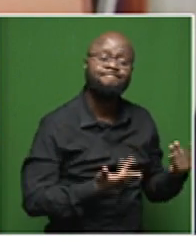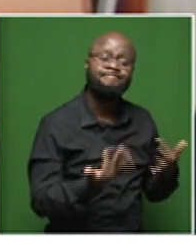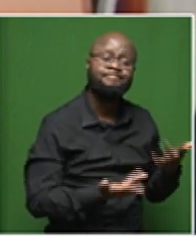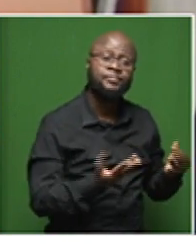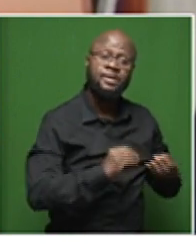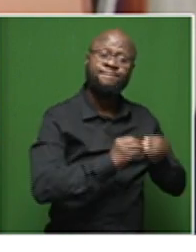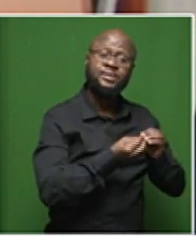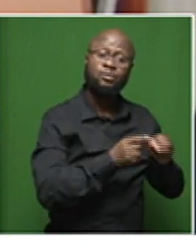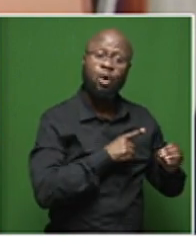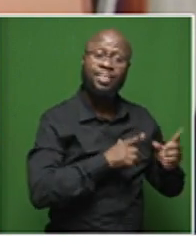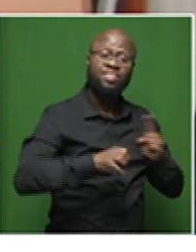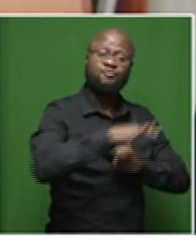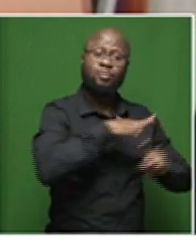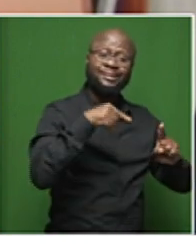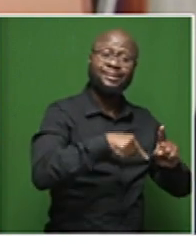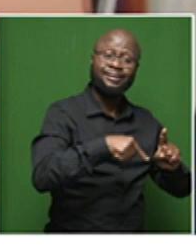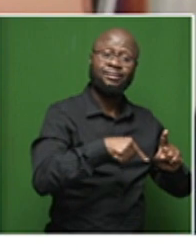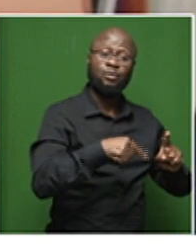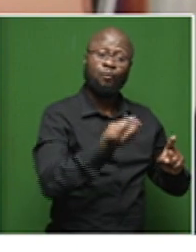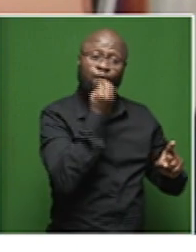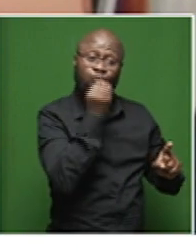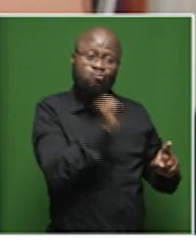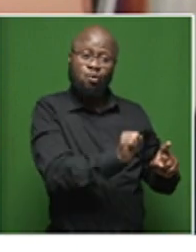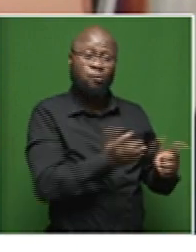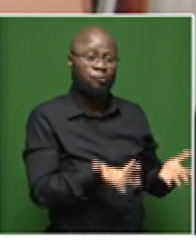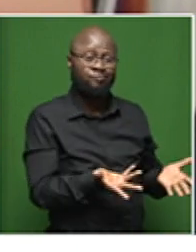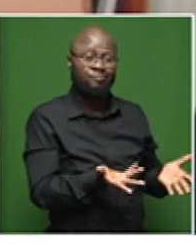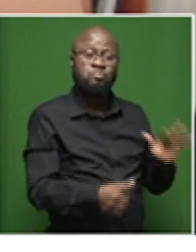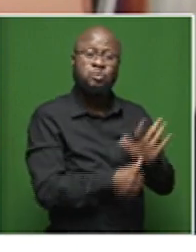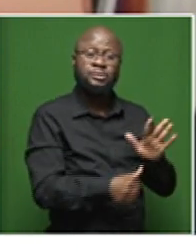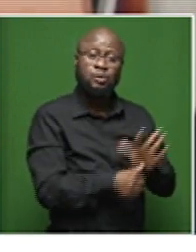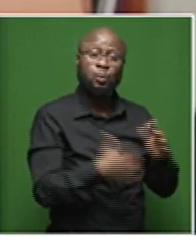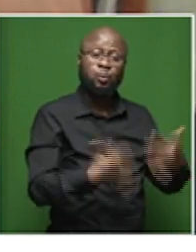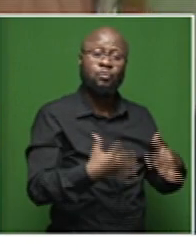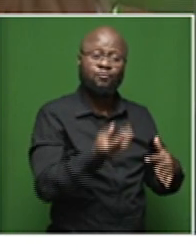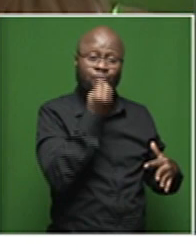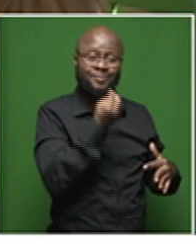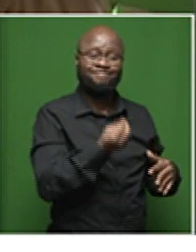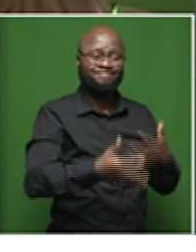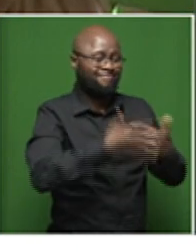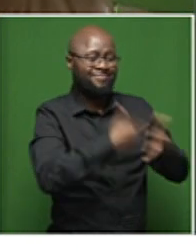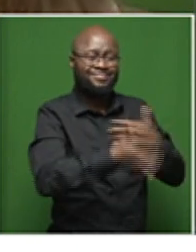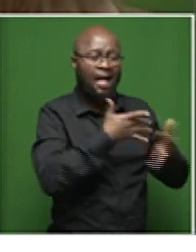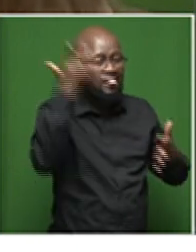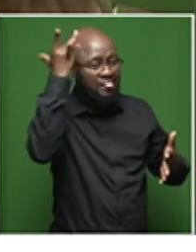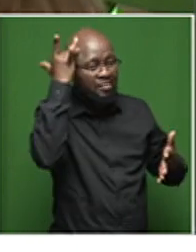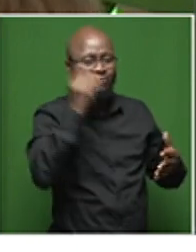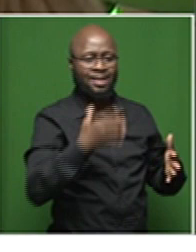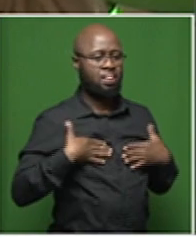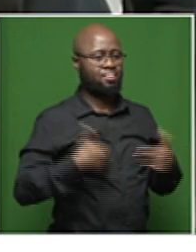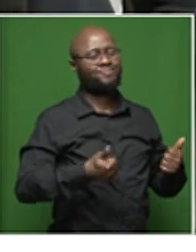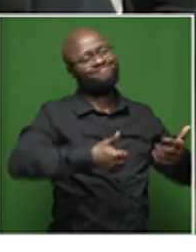environmental factors. Things like diet, you know, what you eat, if you're eating unhealthy, then you can. Things like lifestyle, if you're